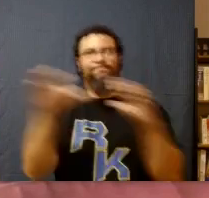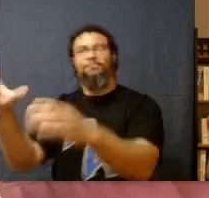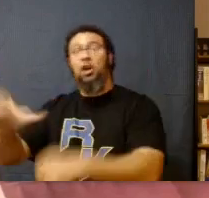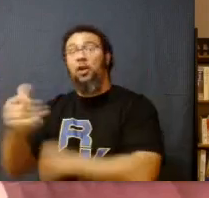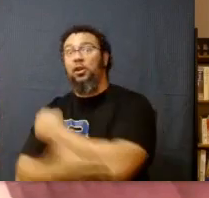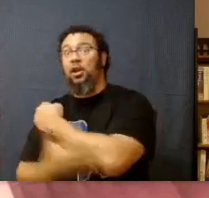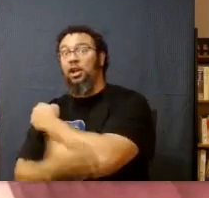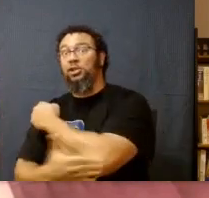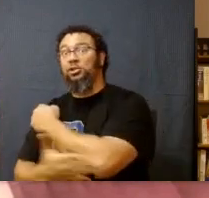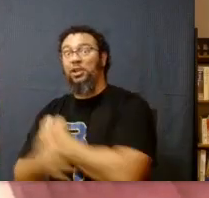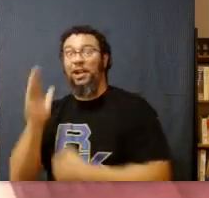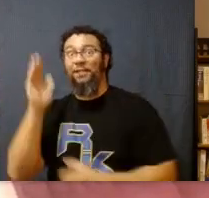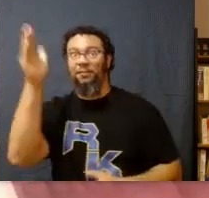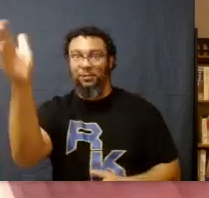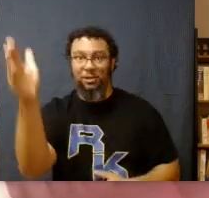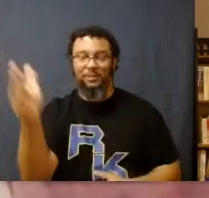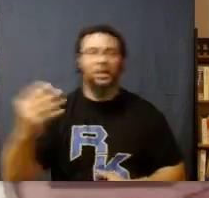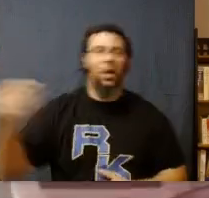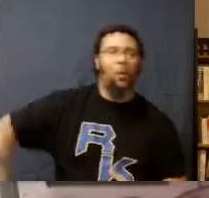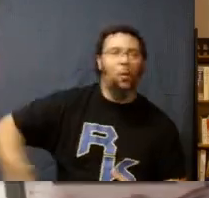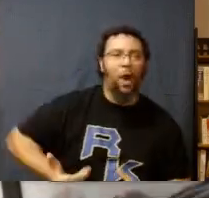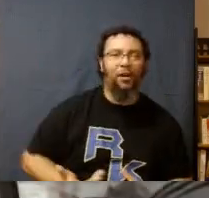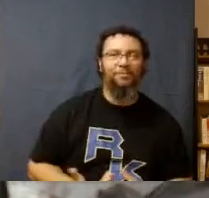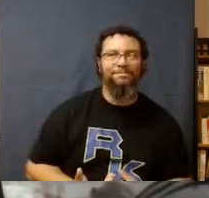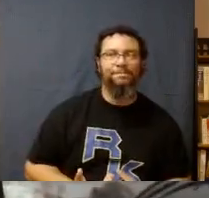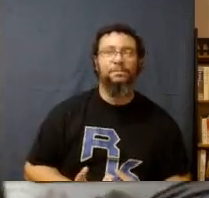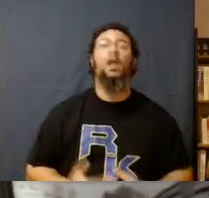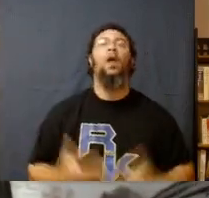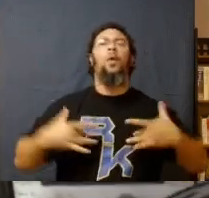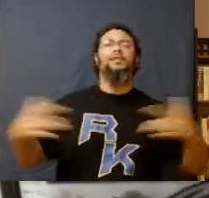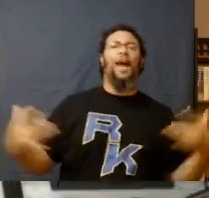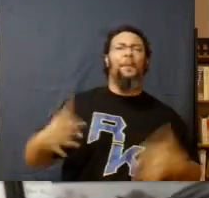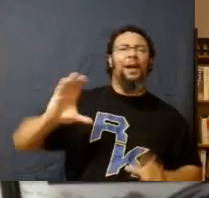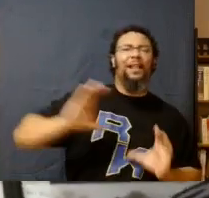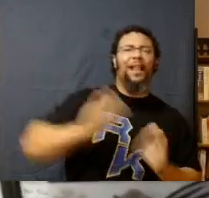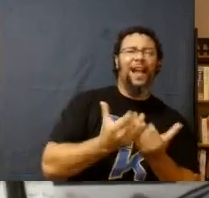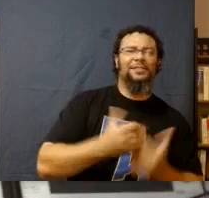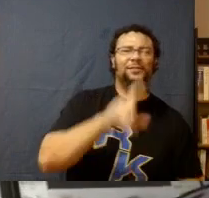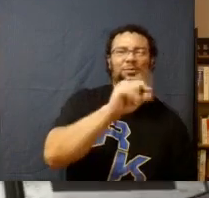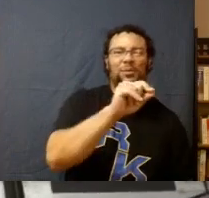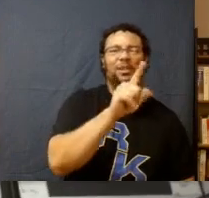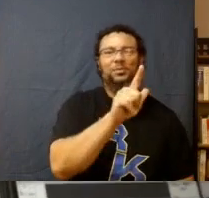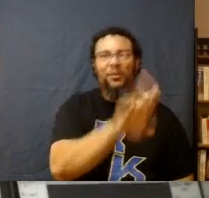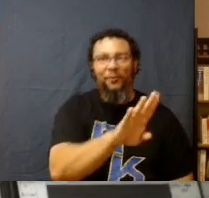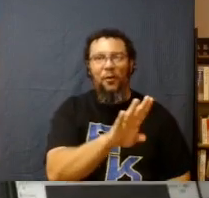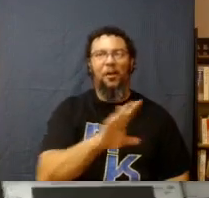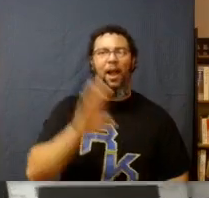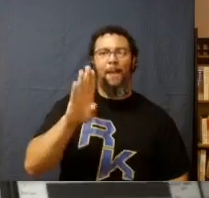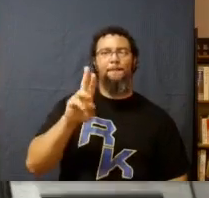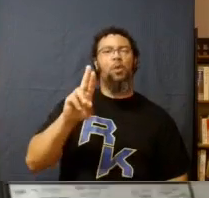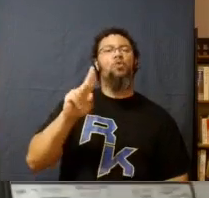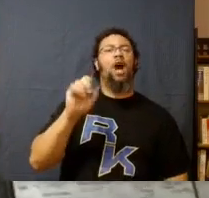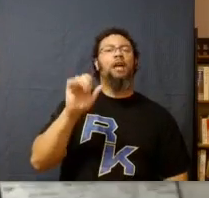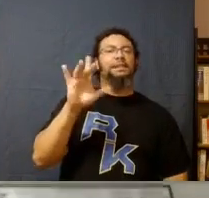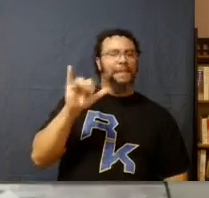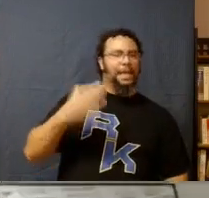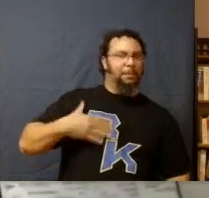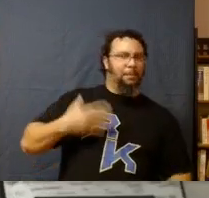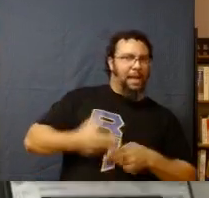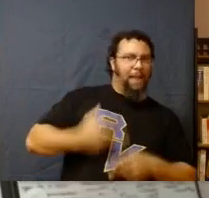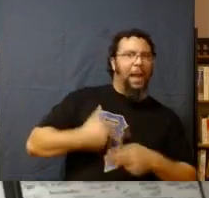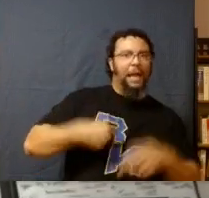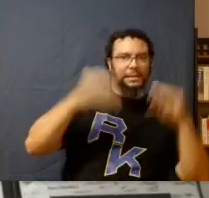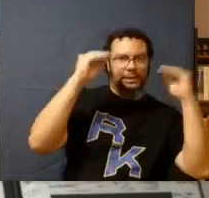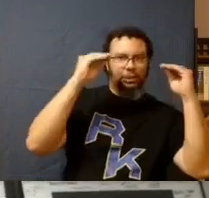King, class of 2024. Hey, class of 2024. My name is Mr. Brusky, and I teach world